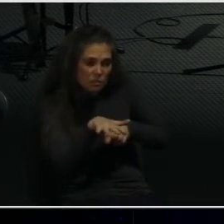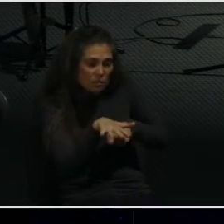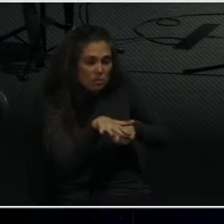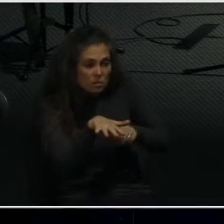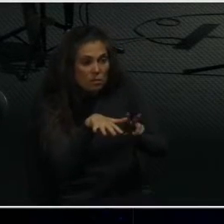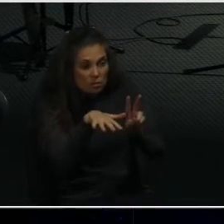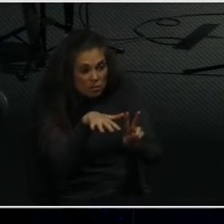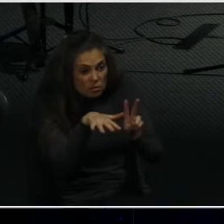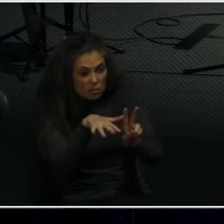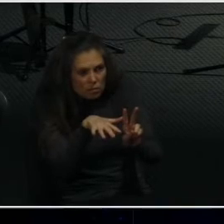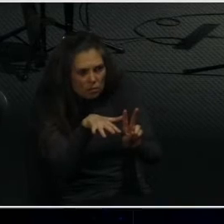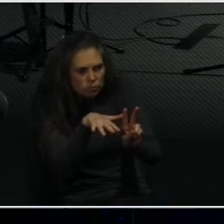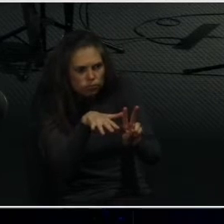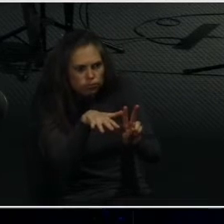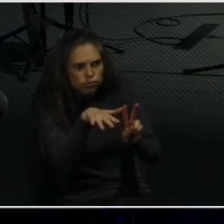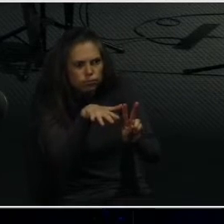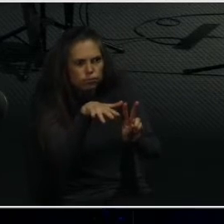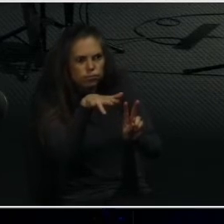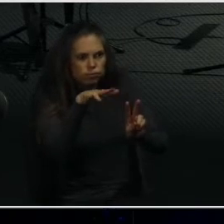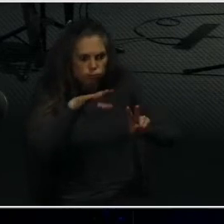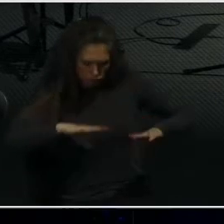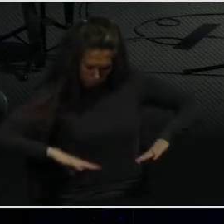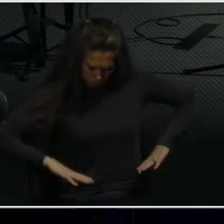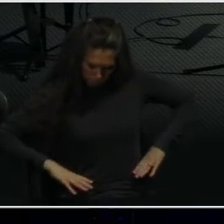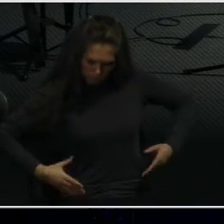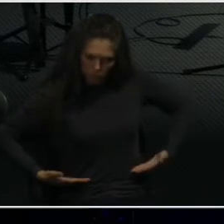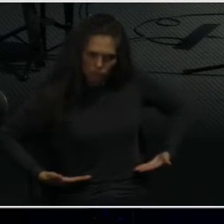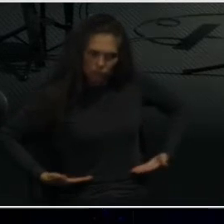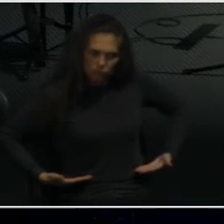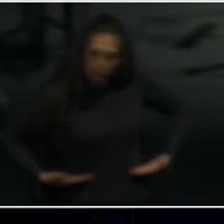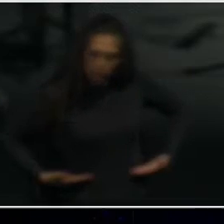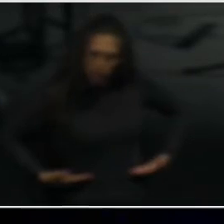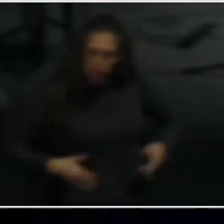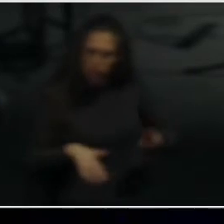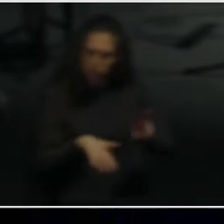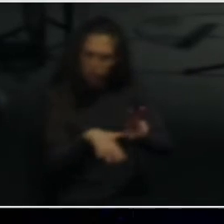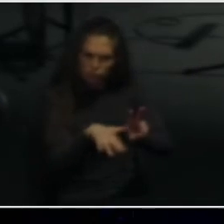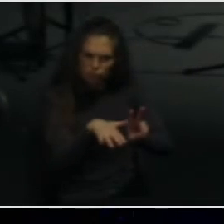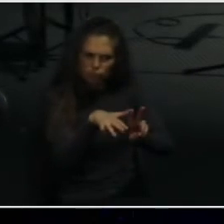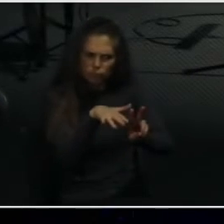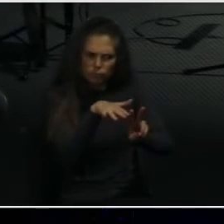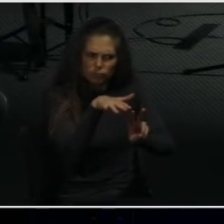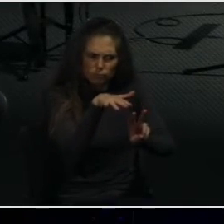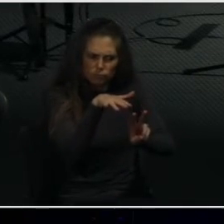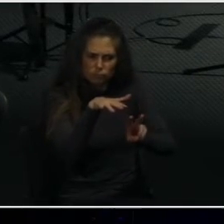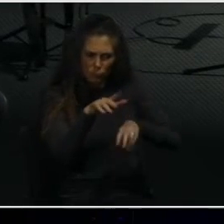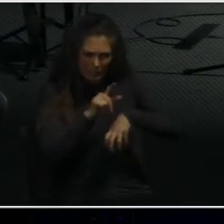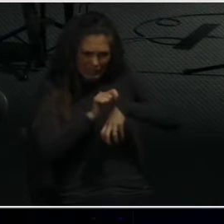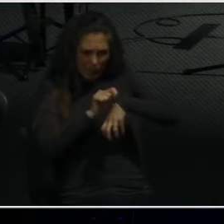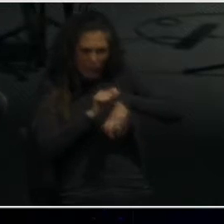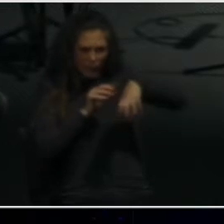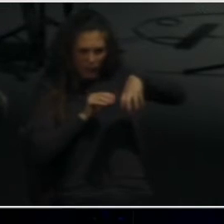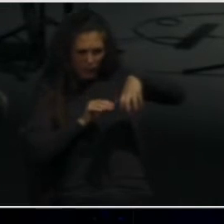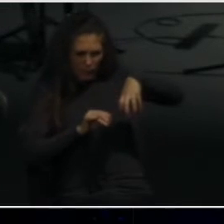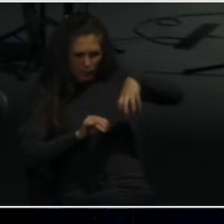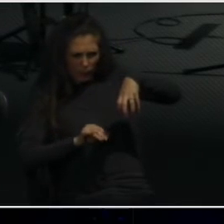because there's so much water there. So this little trickle of water coming out of the temple has grown to be a stream waist-deep.